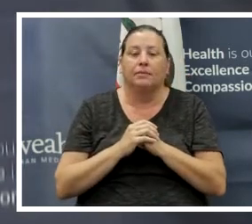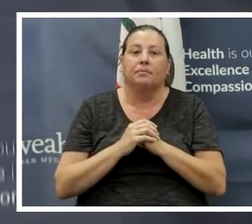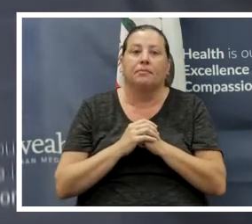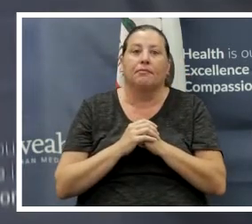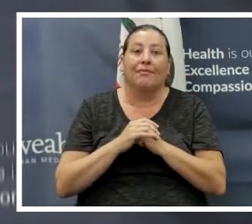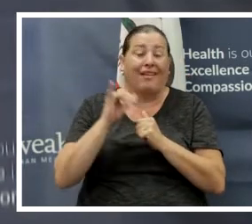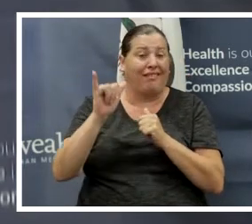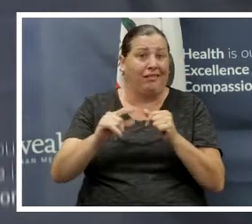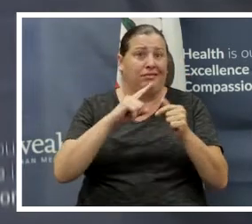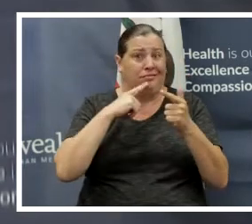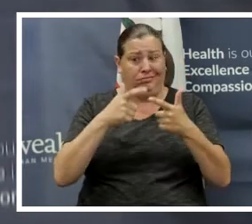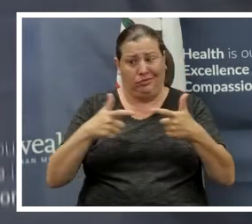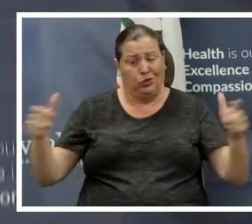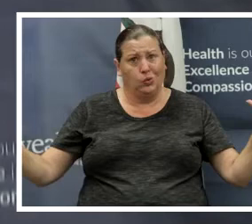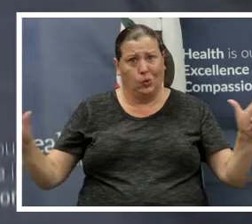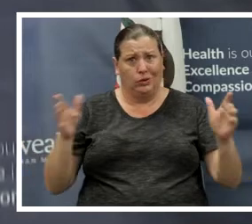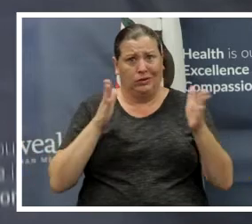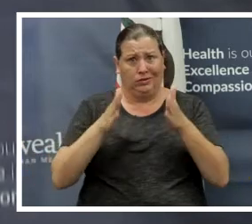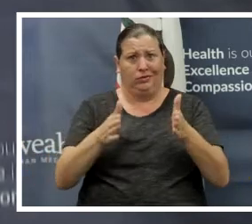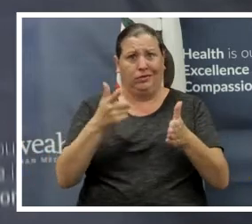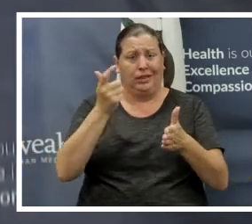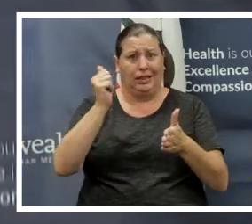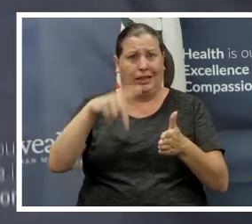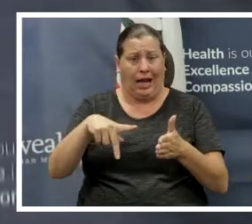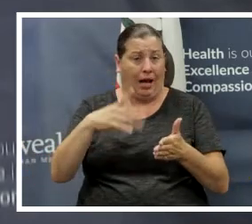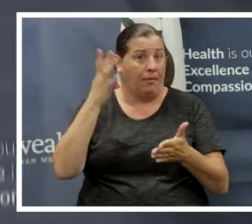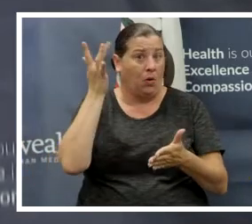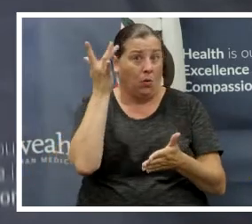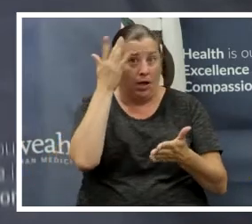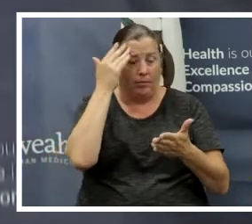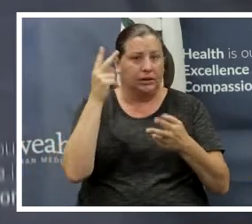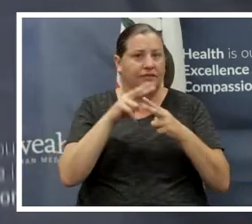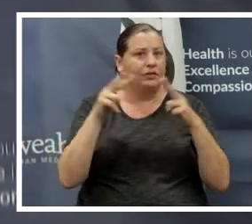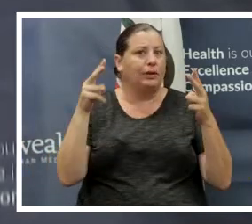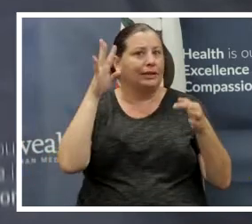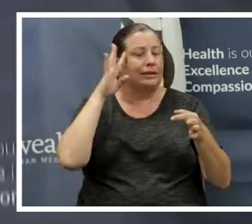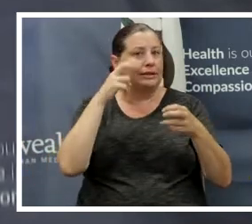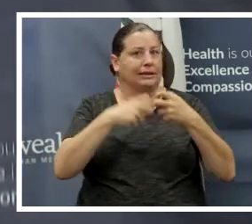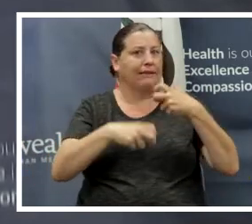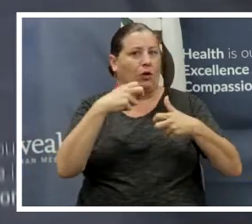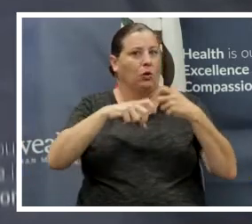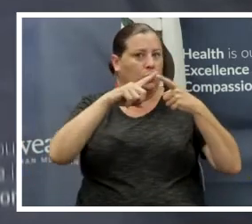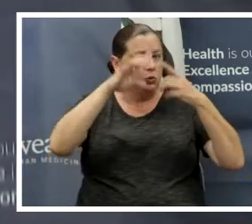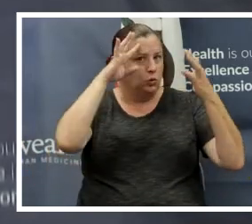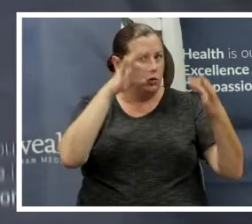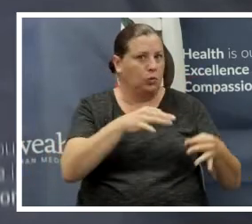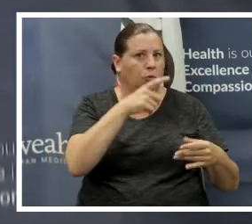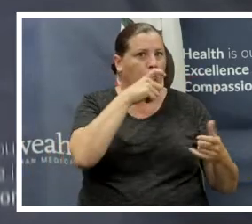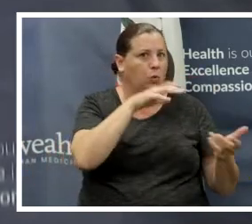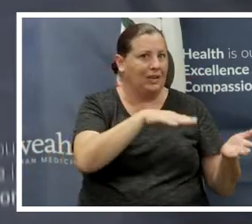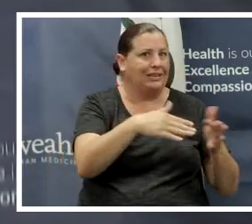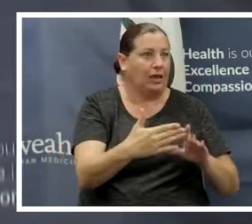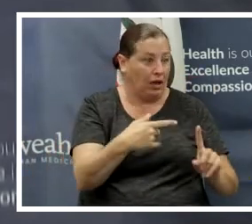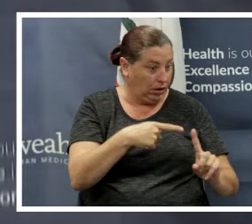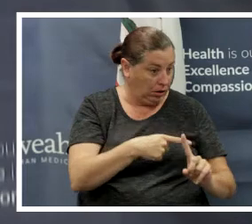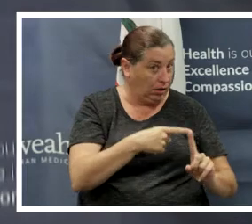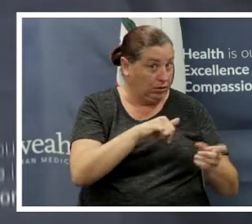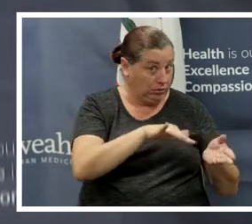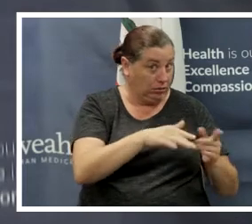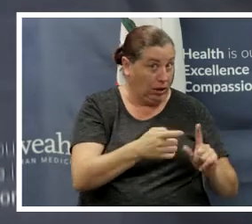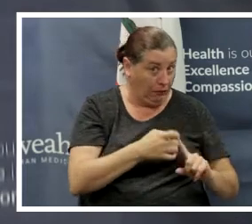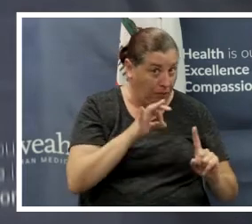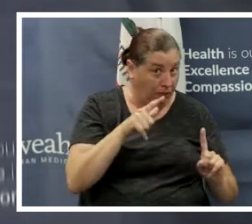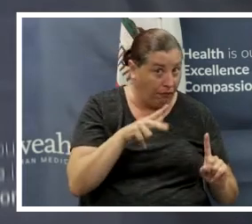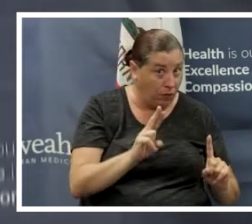because it's more difficult to determine that somebody really died because of the flu. Even when we are